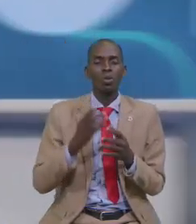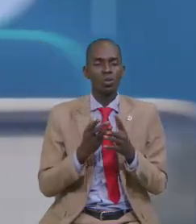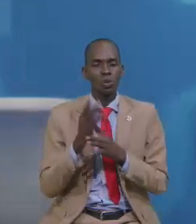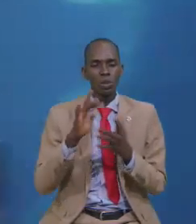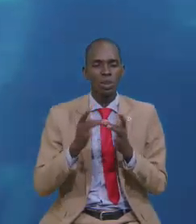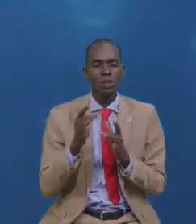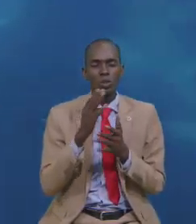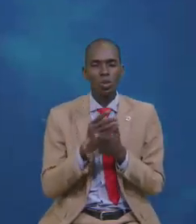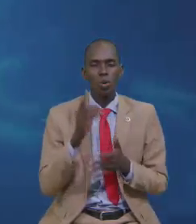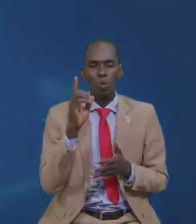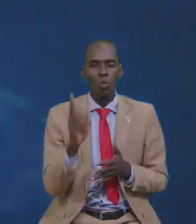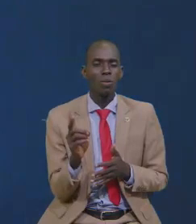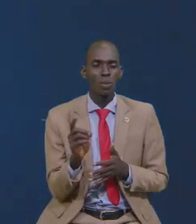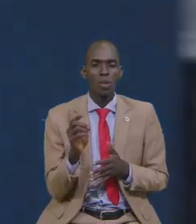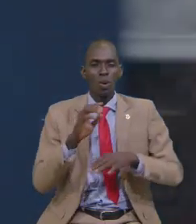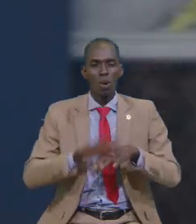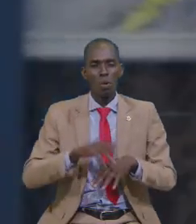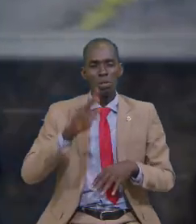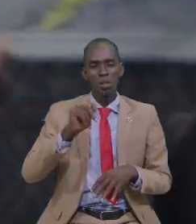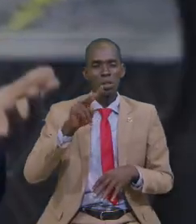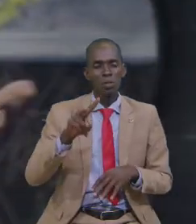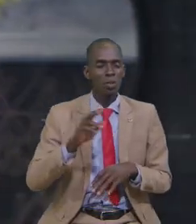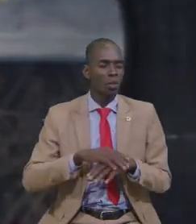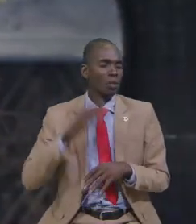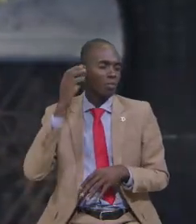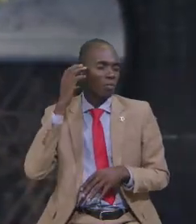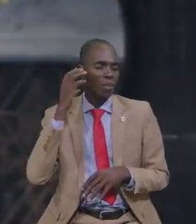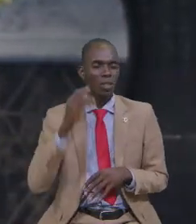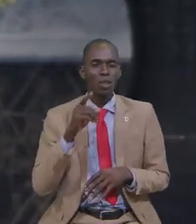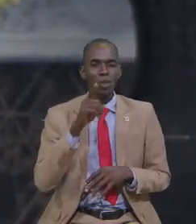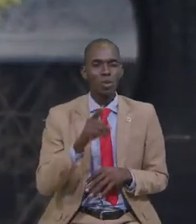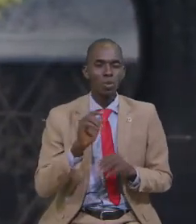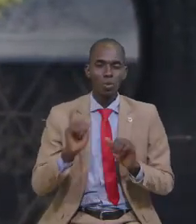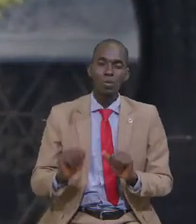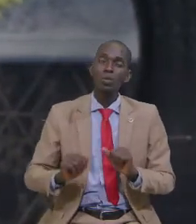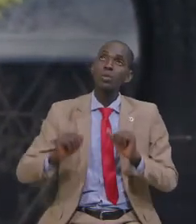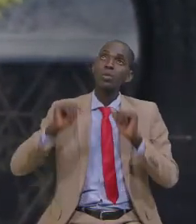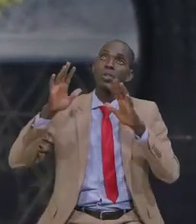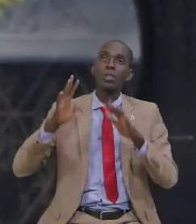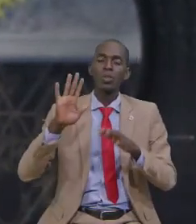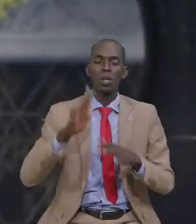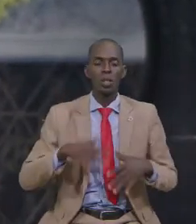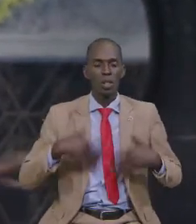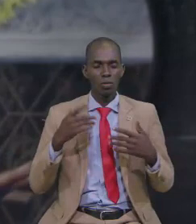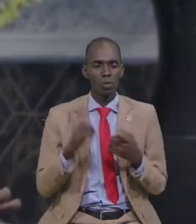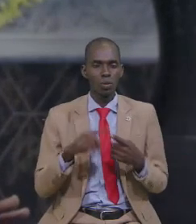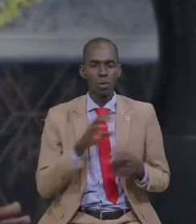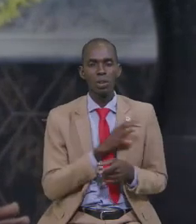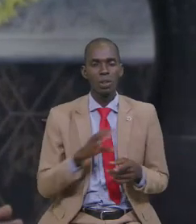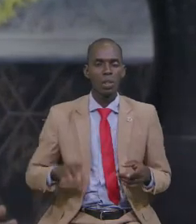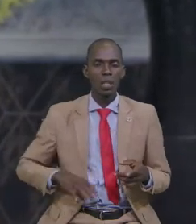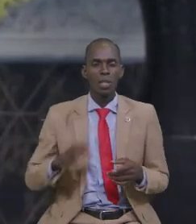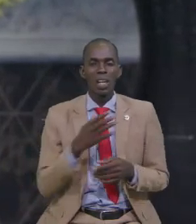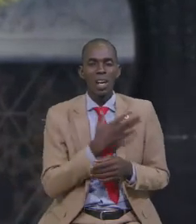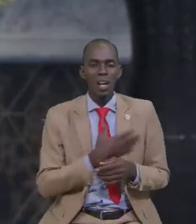radio, somebody on television, you give your life to Christ, and he delivers